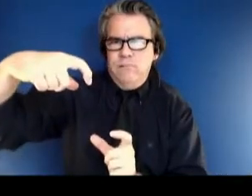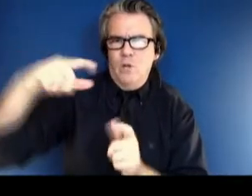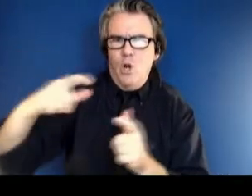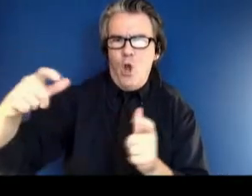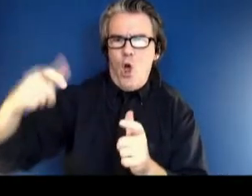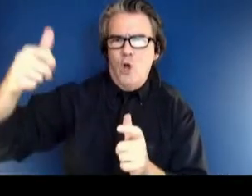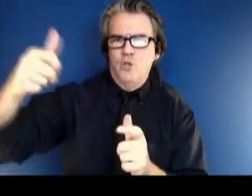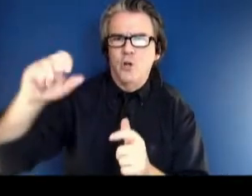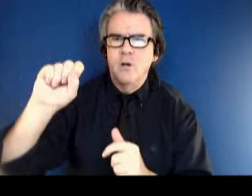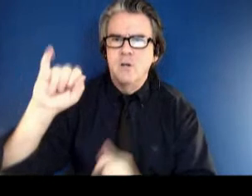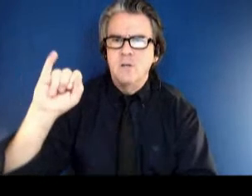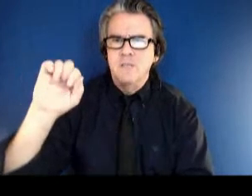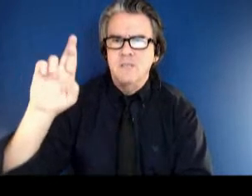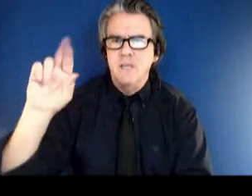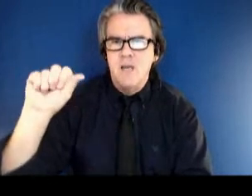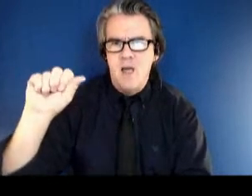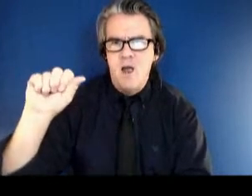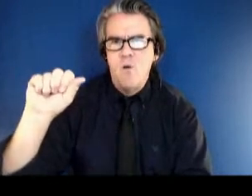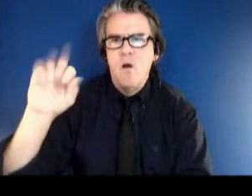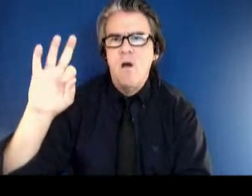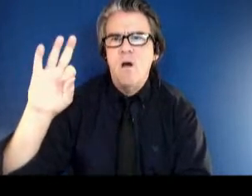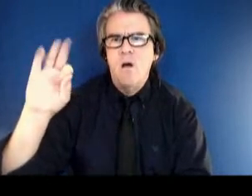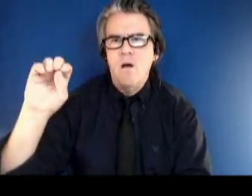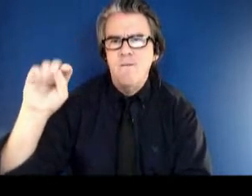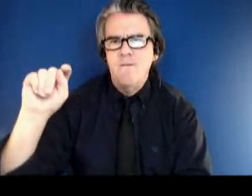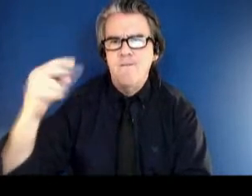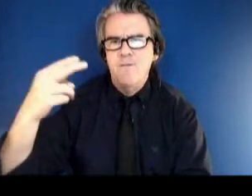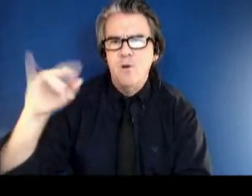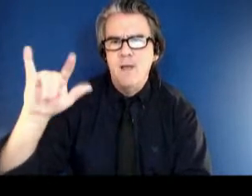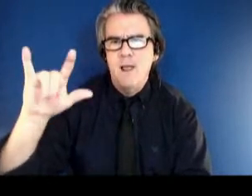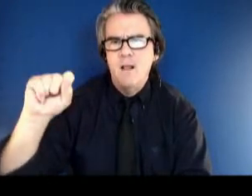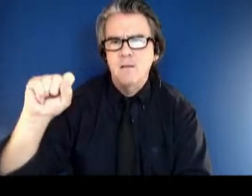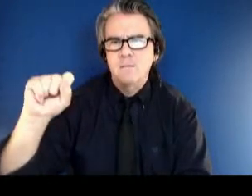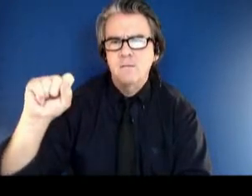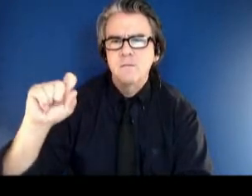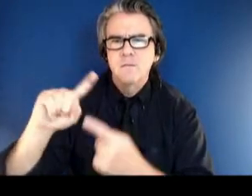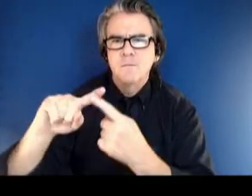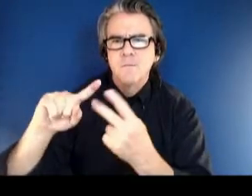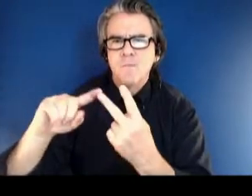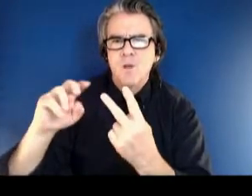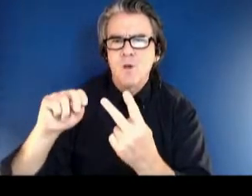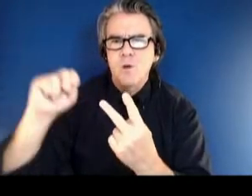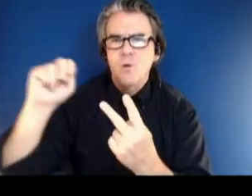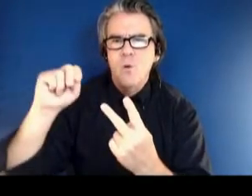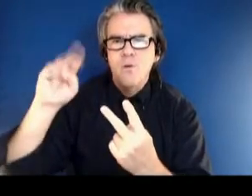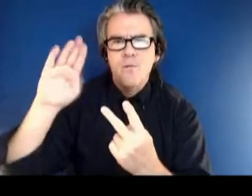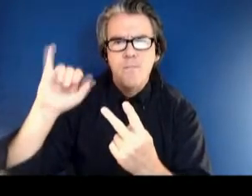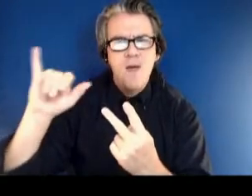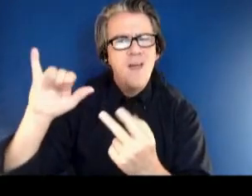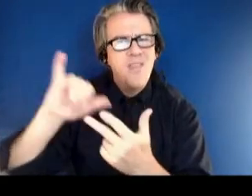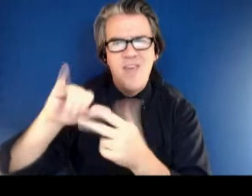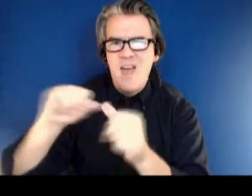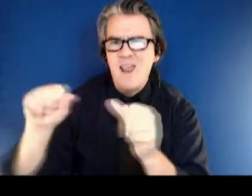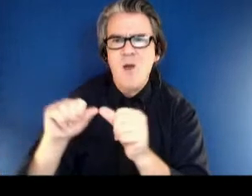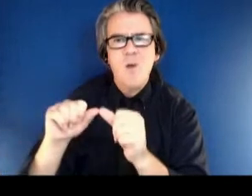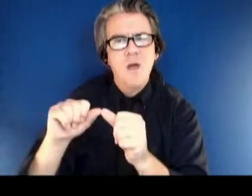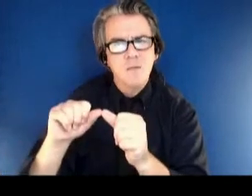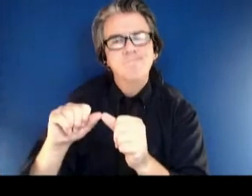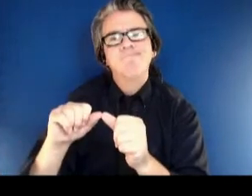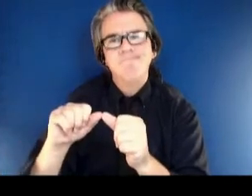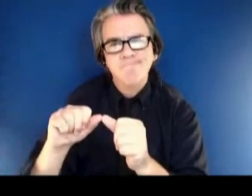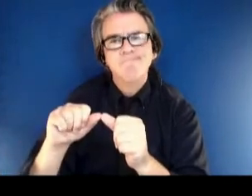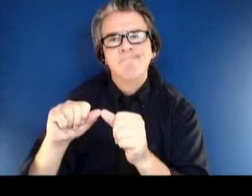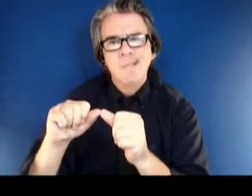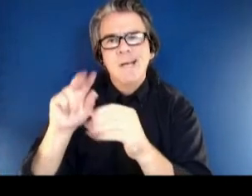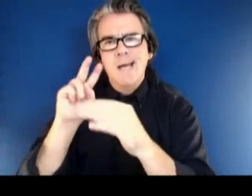customers in the Sierra foothill regions and in the North Bay. That area of customers is